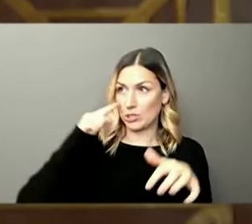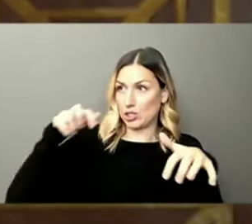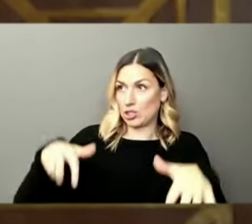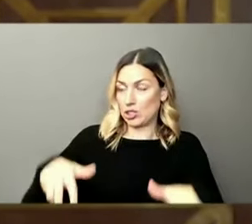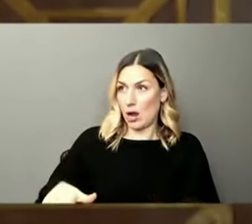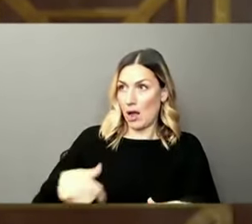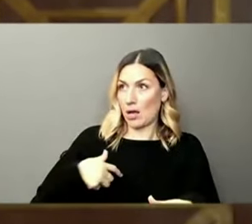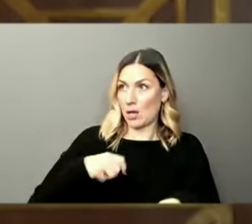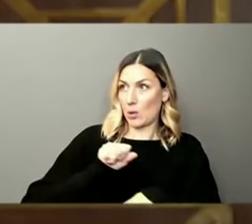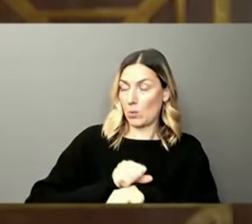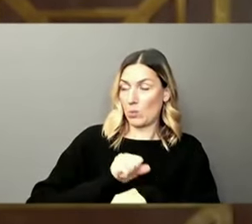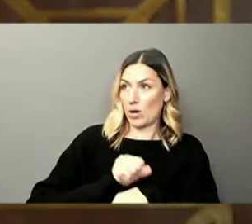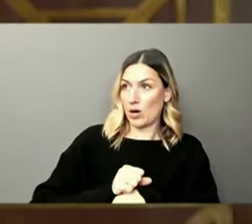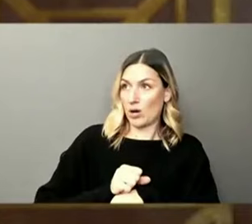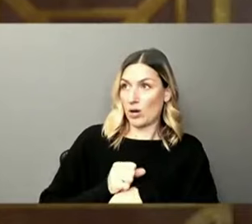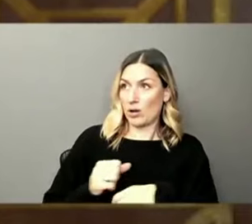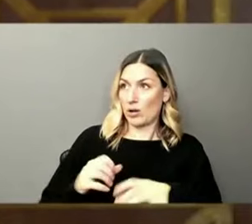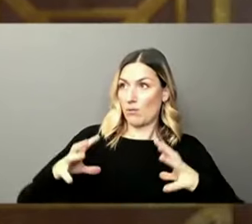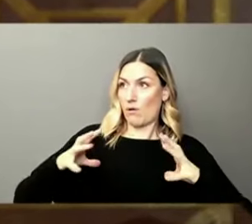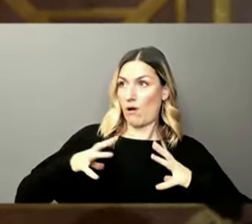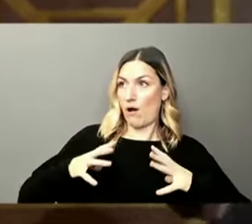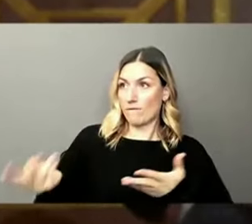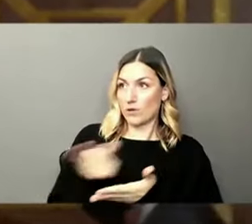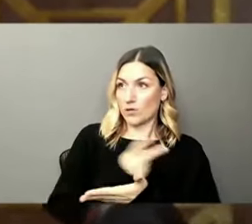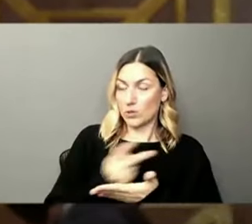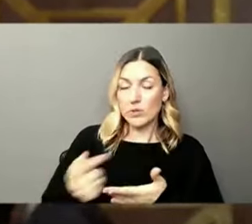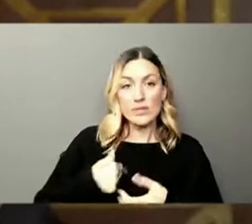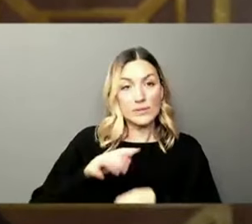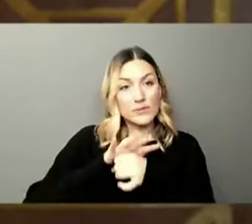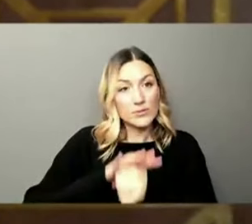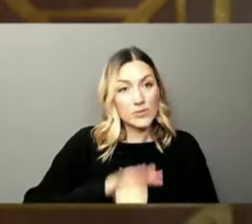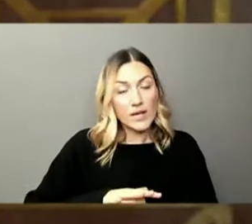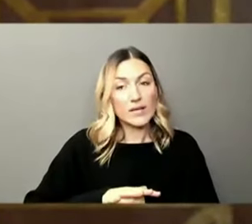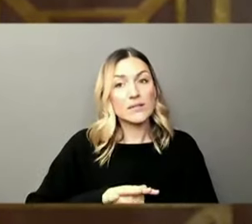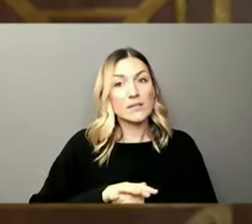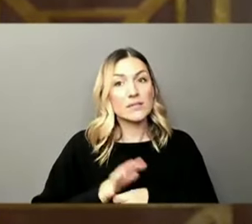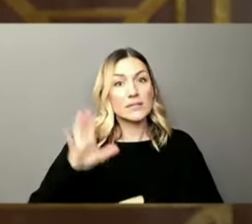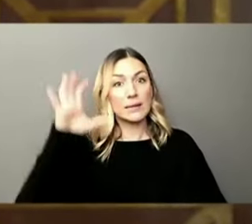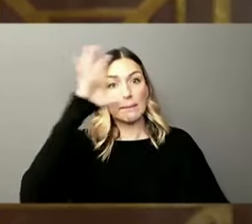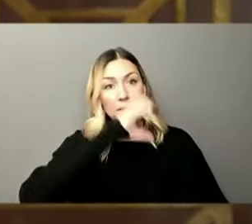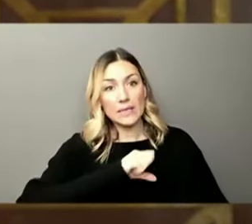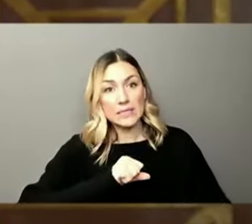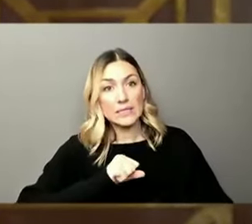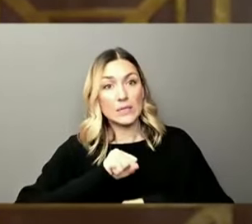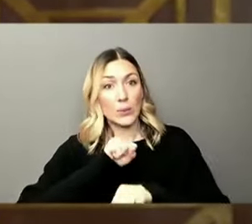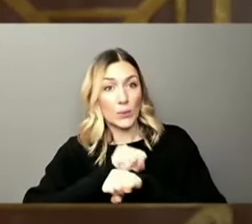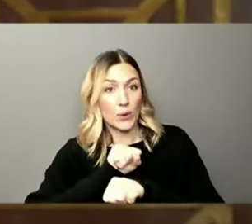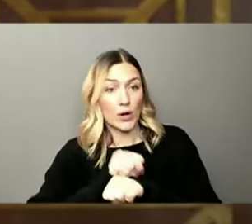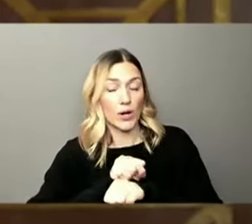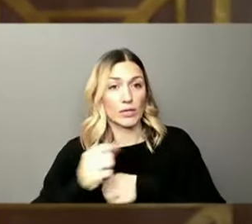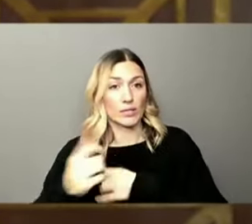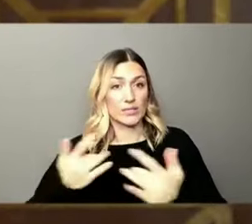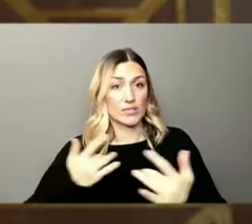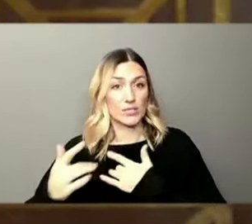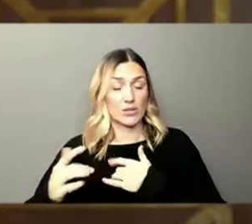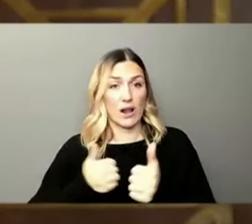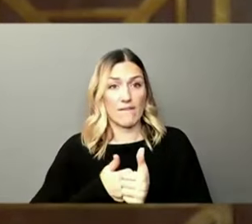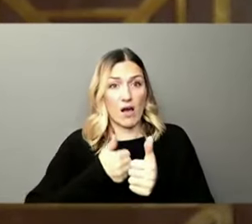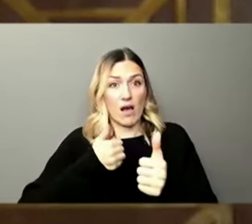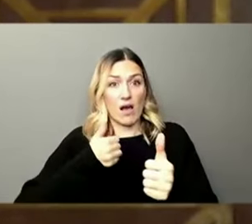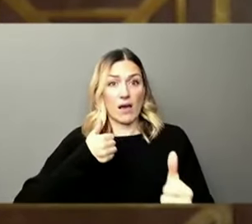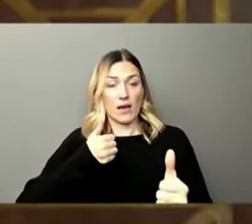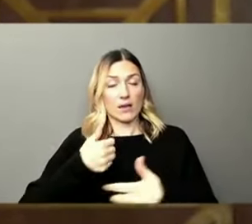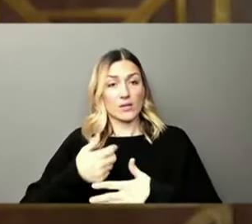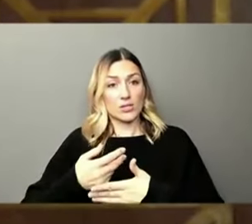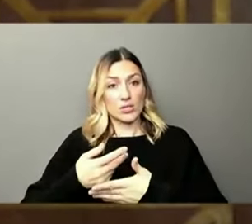work for 2 weeks. I was very stressed about missing more work and worried that I would fall behind, but 2 weeks turned